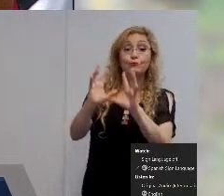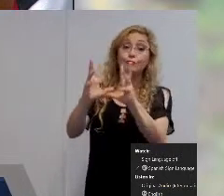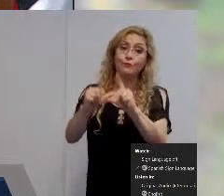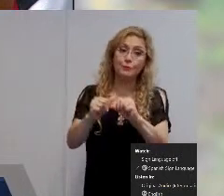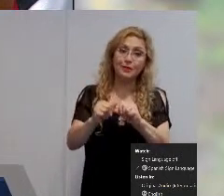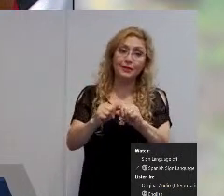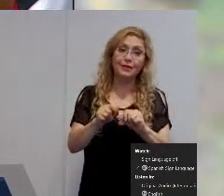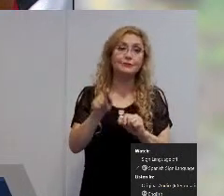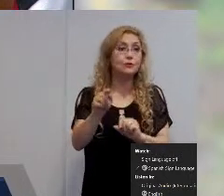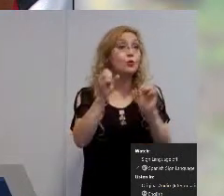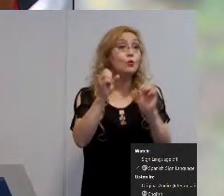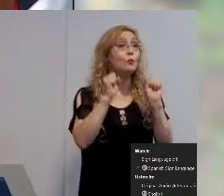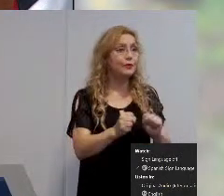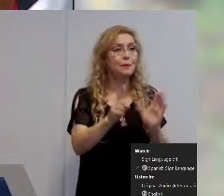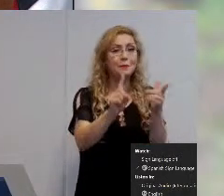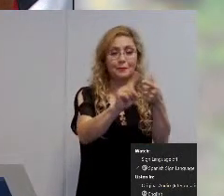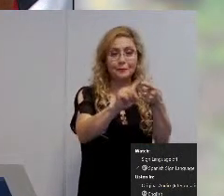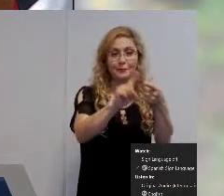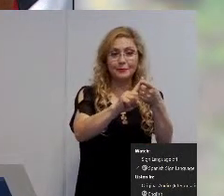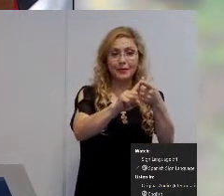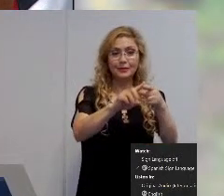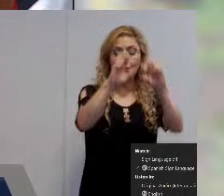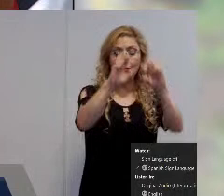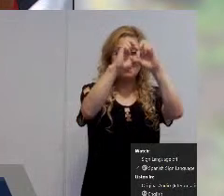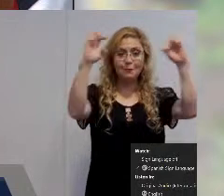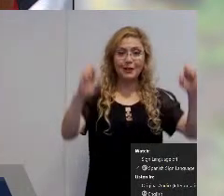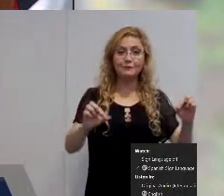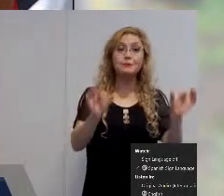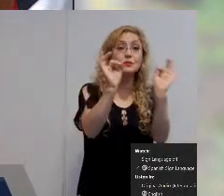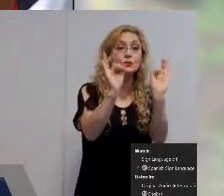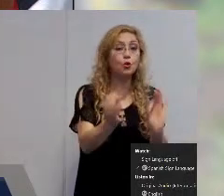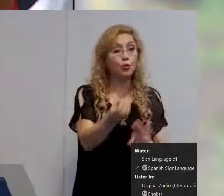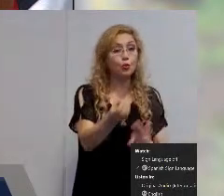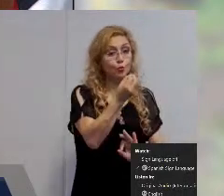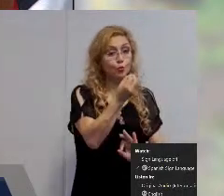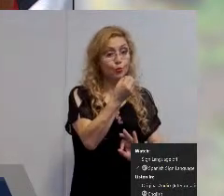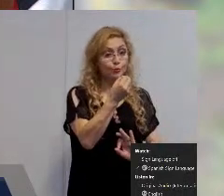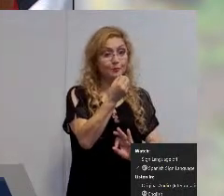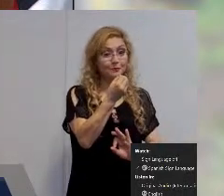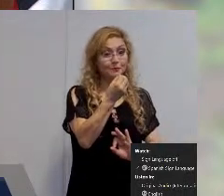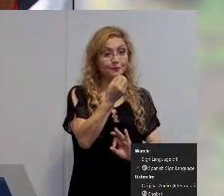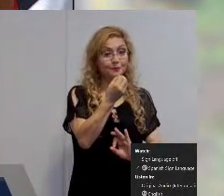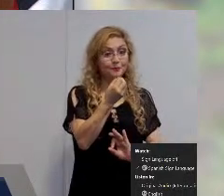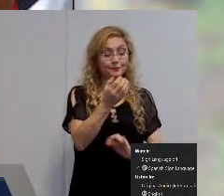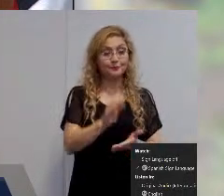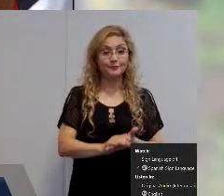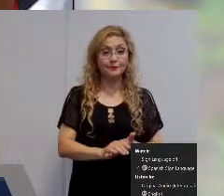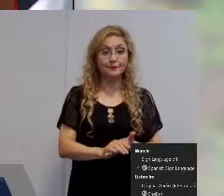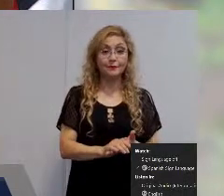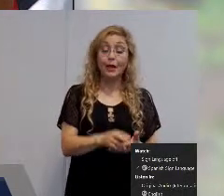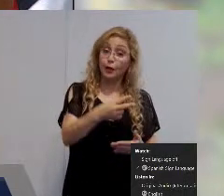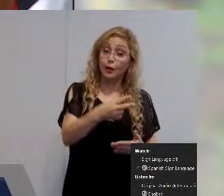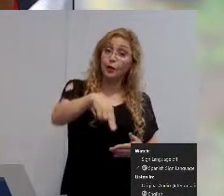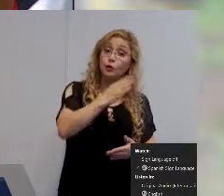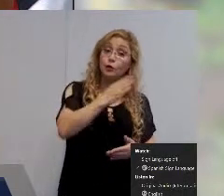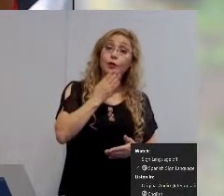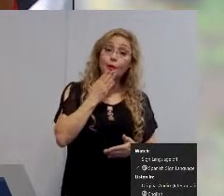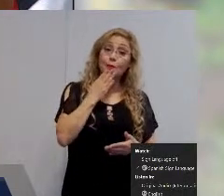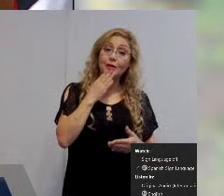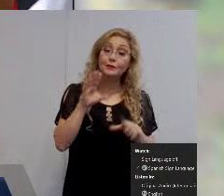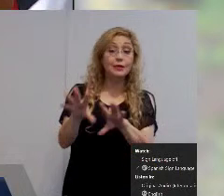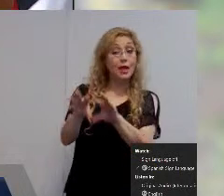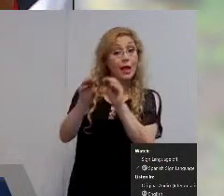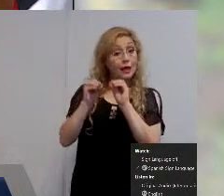We seek to further discuss the adoption of the draft contract farming public policy, of